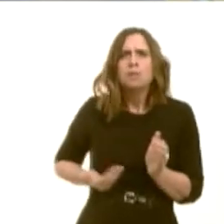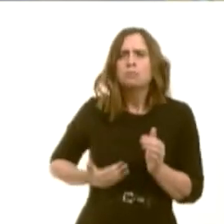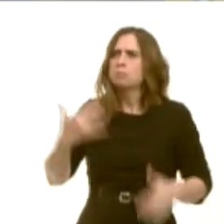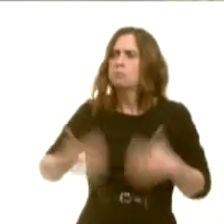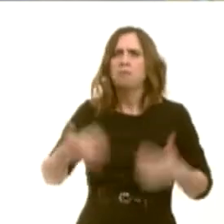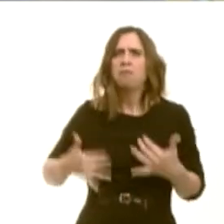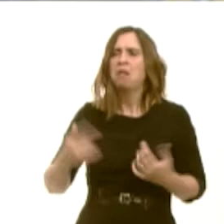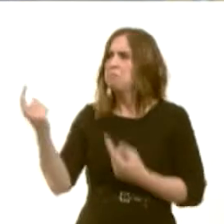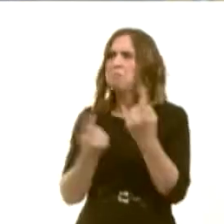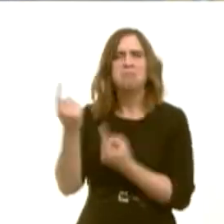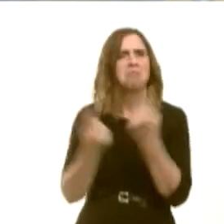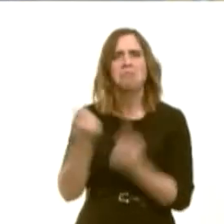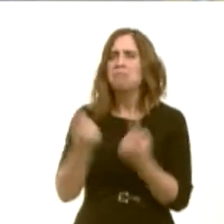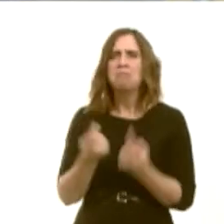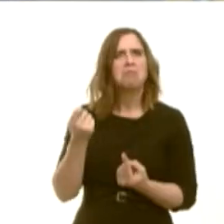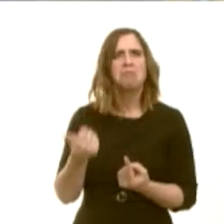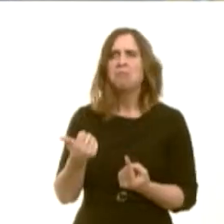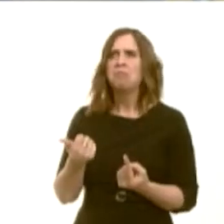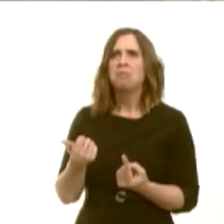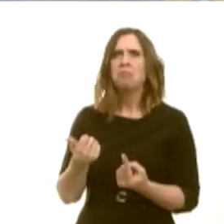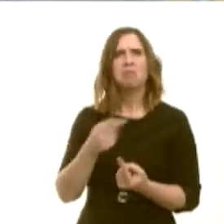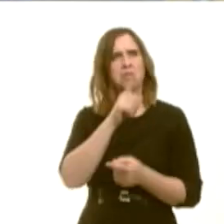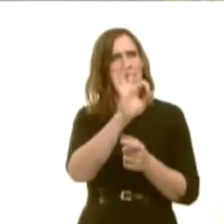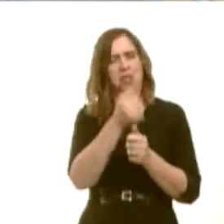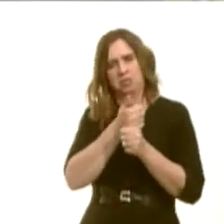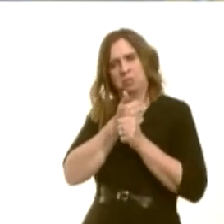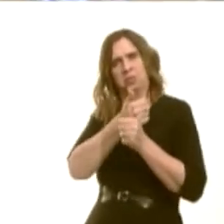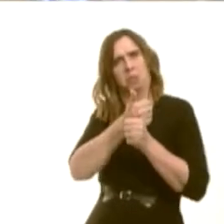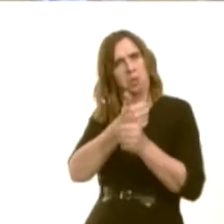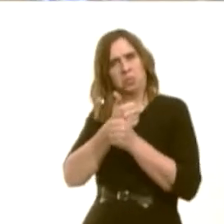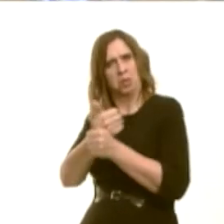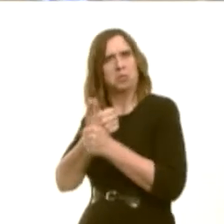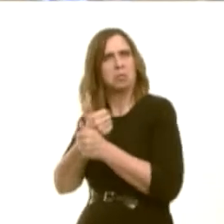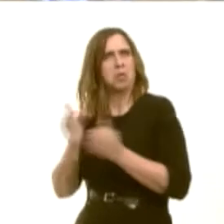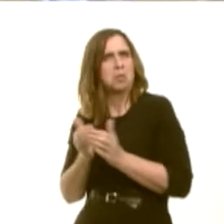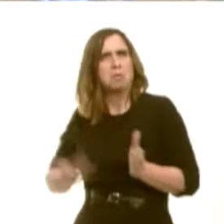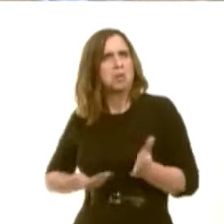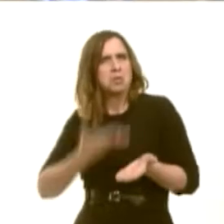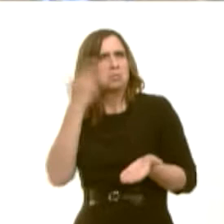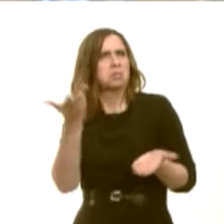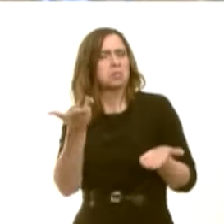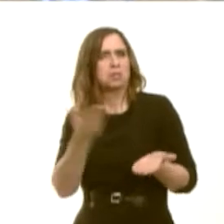fact that the Town Council isn't assisting small businesses in light of these high parking fees?